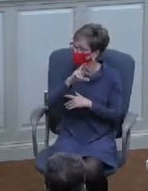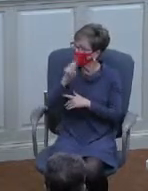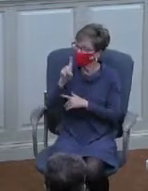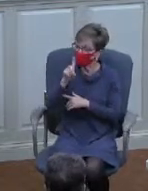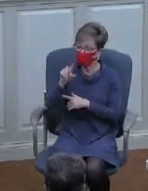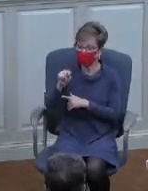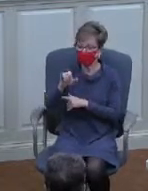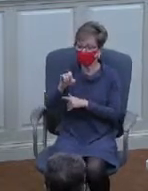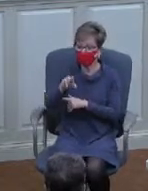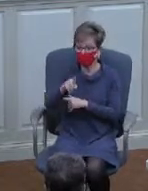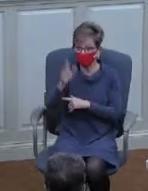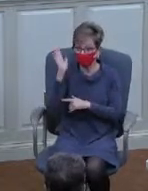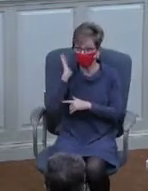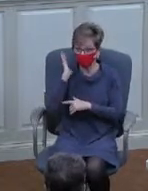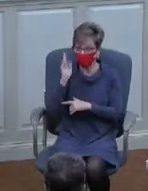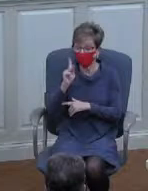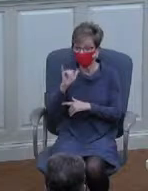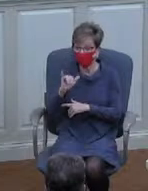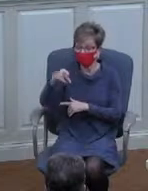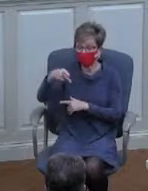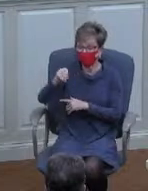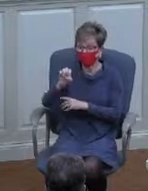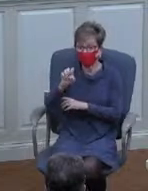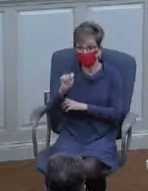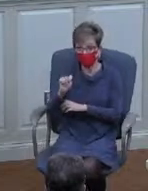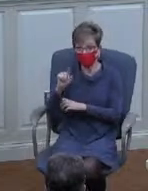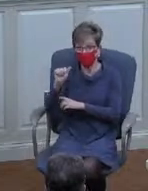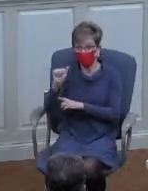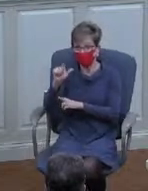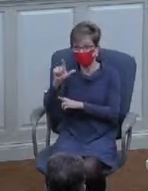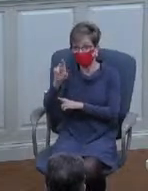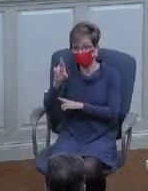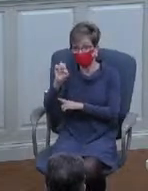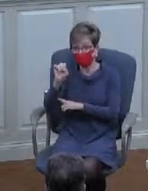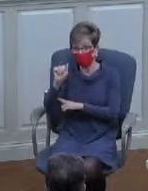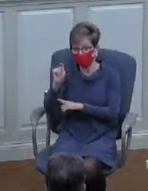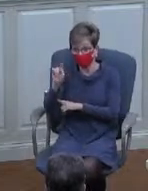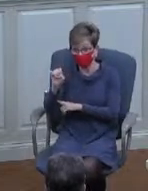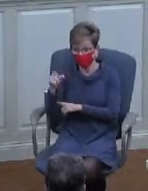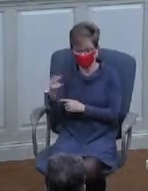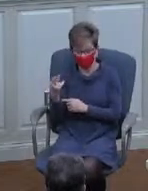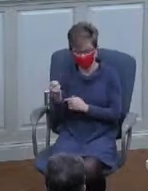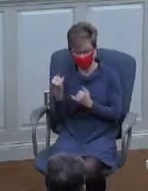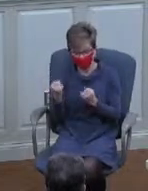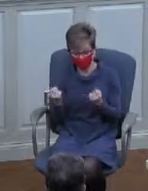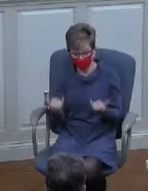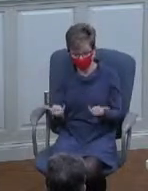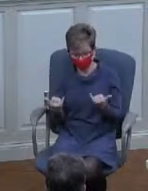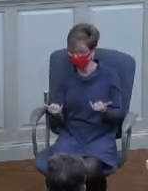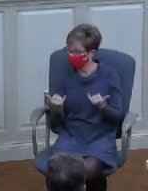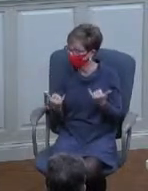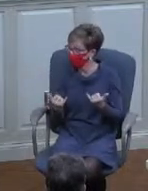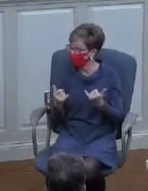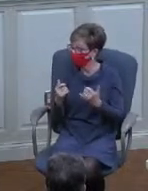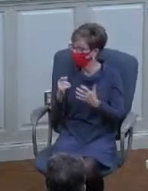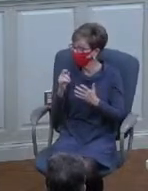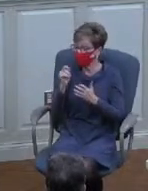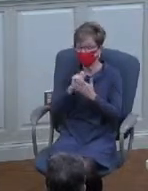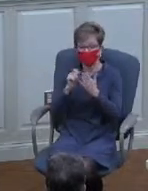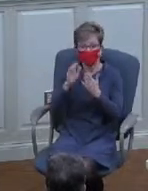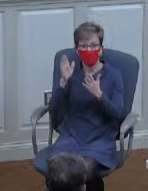Kentucky's former poet laureate, who is currently the Kennan Visiting Writer at